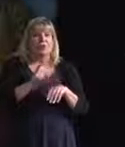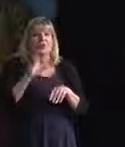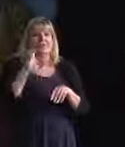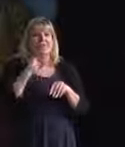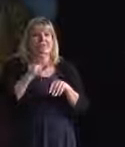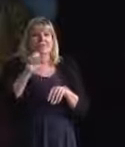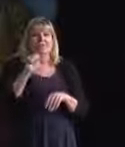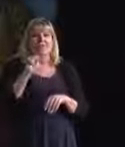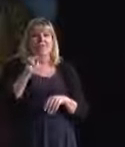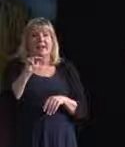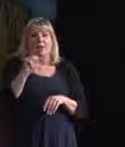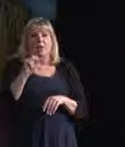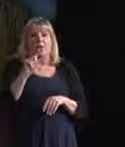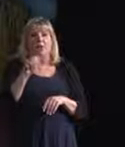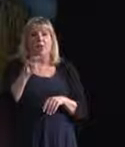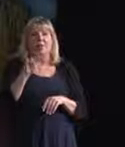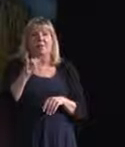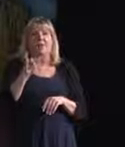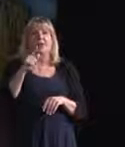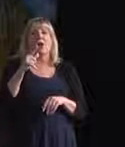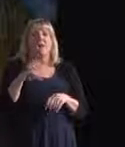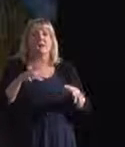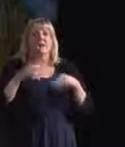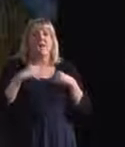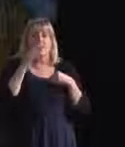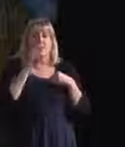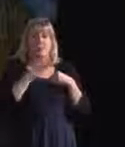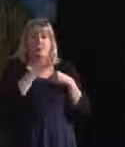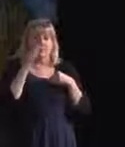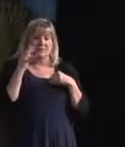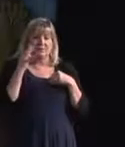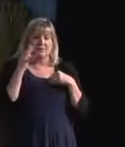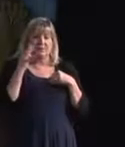Domingo take communion over the tomb